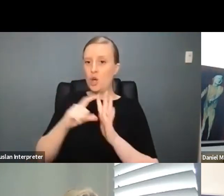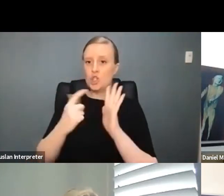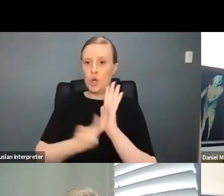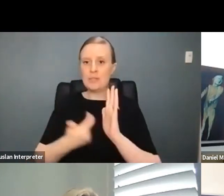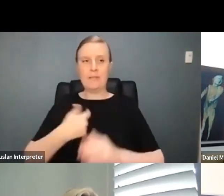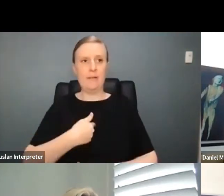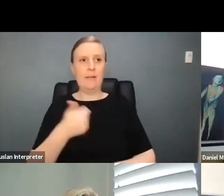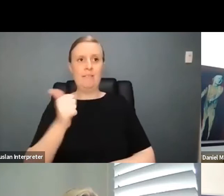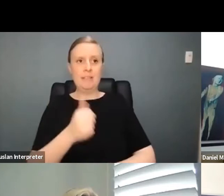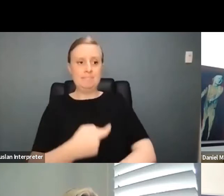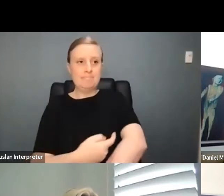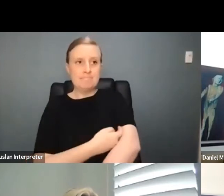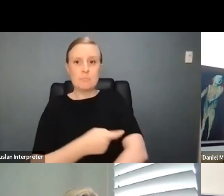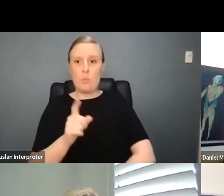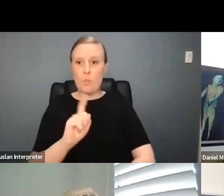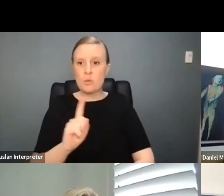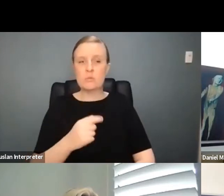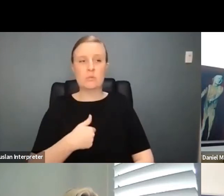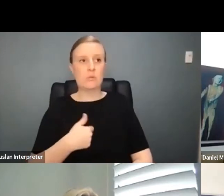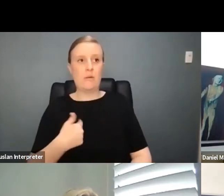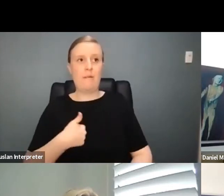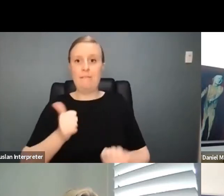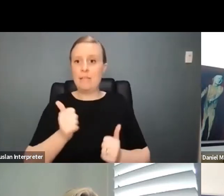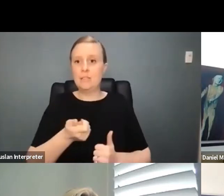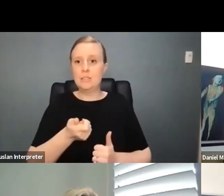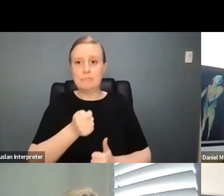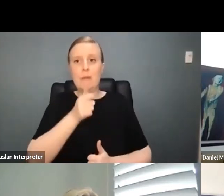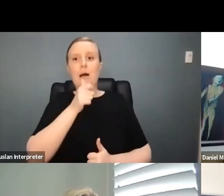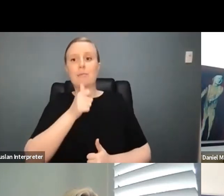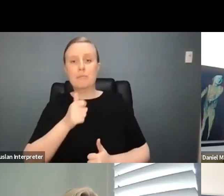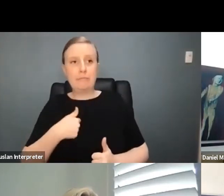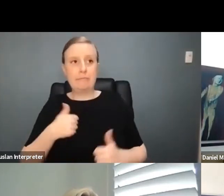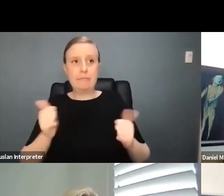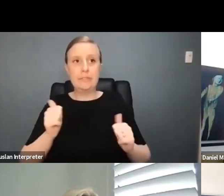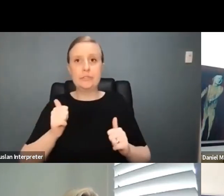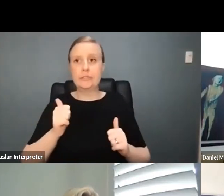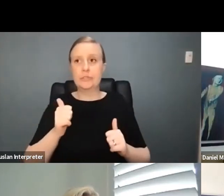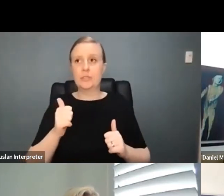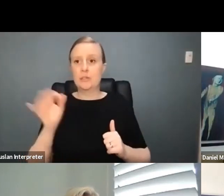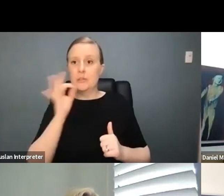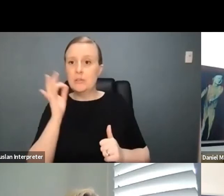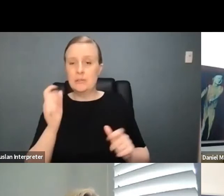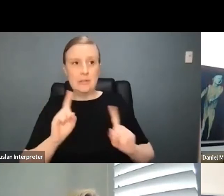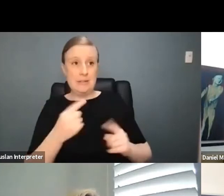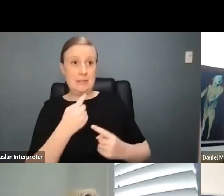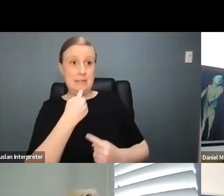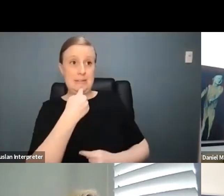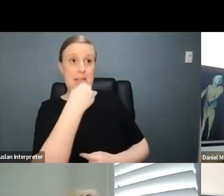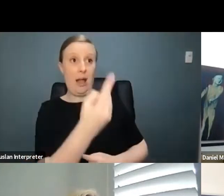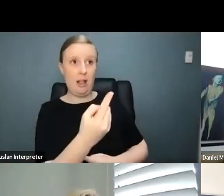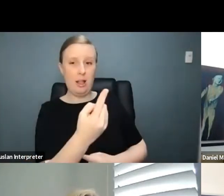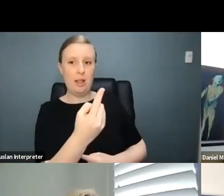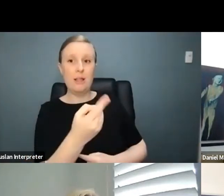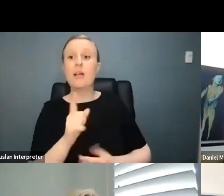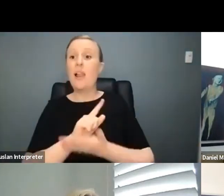analytically. So I guess there was underreporting, misreporting, or substitution. And bearing in mind that this population doesn't